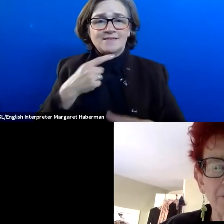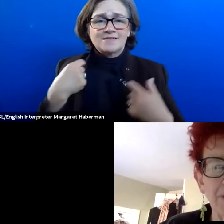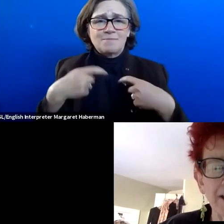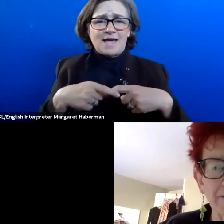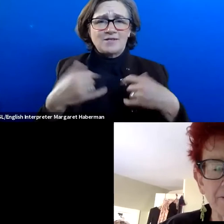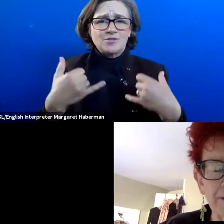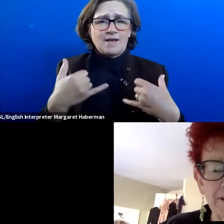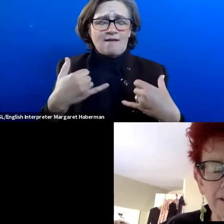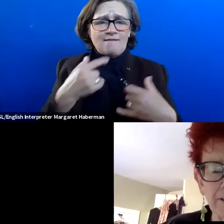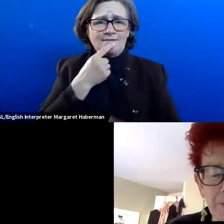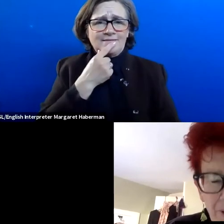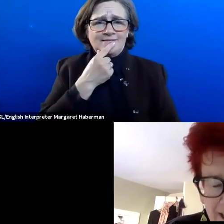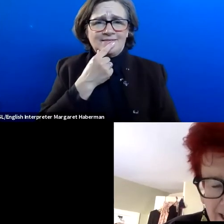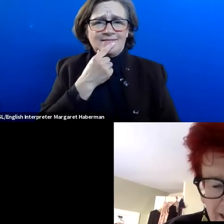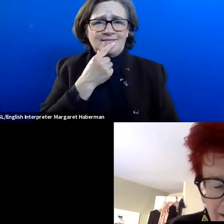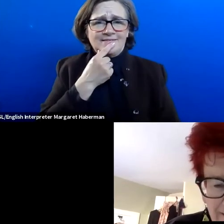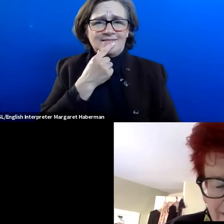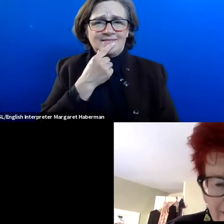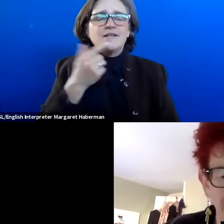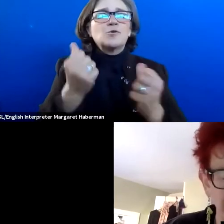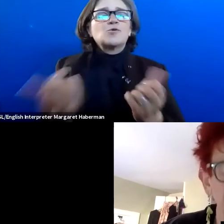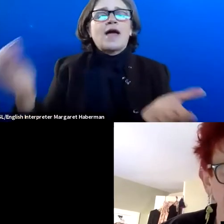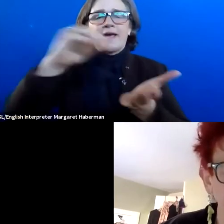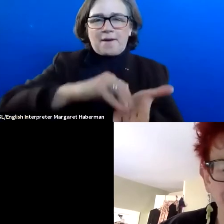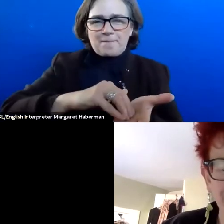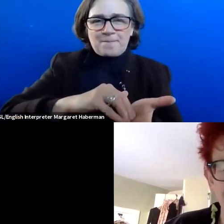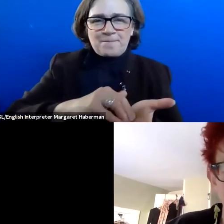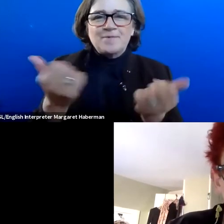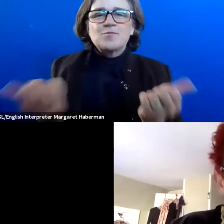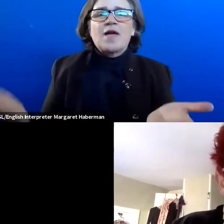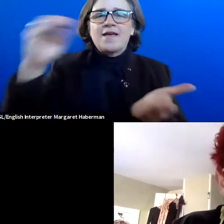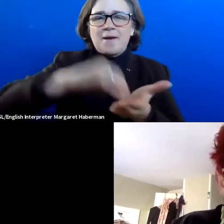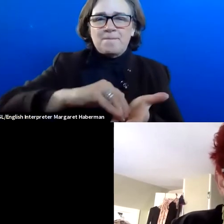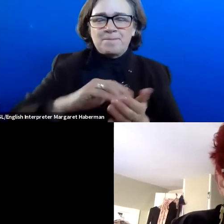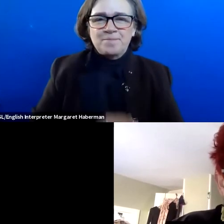Shall we try? Let's try again. Okay.